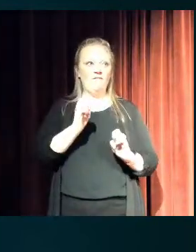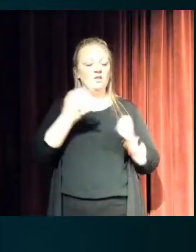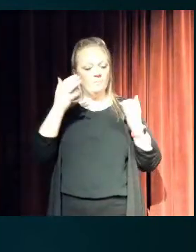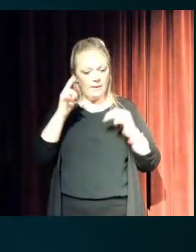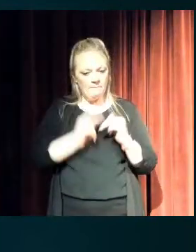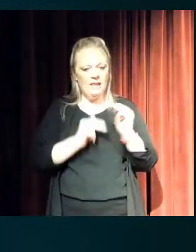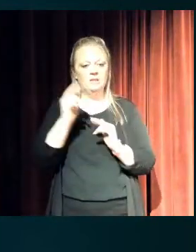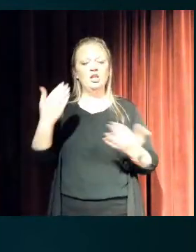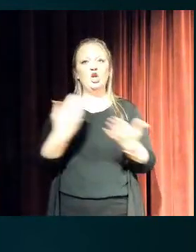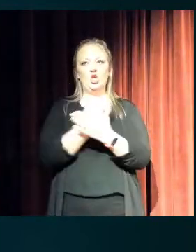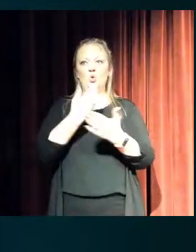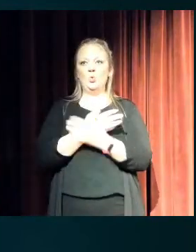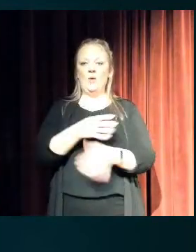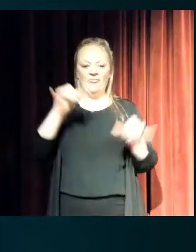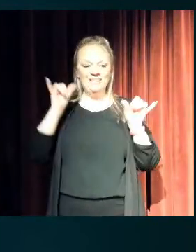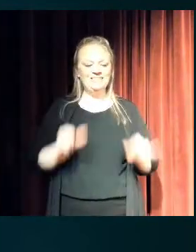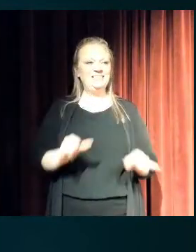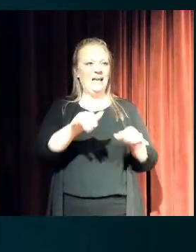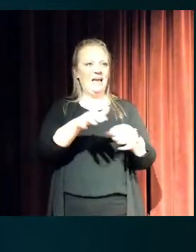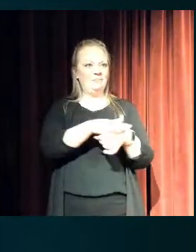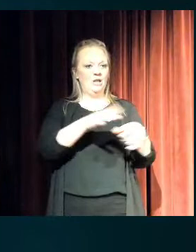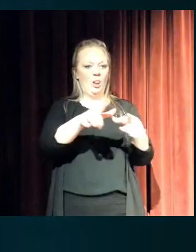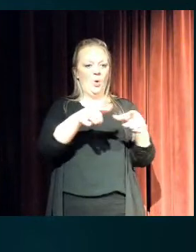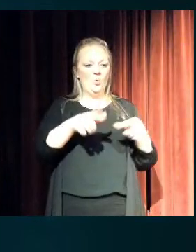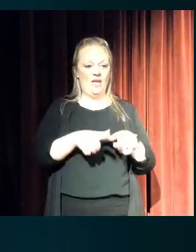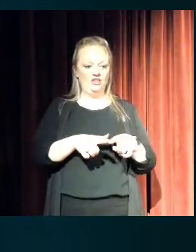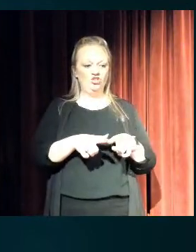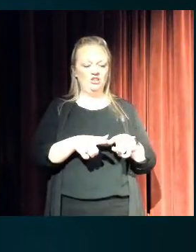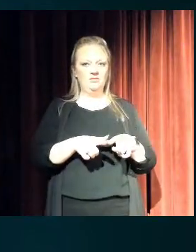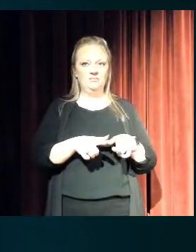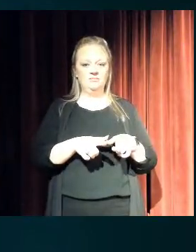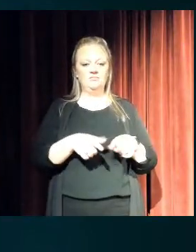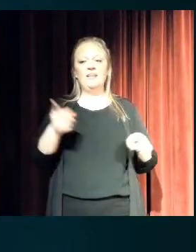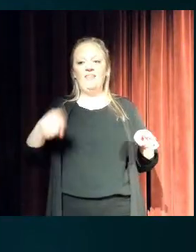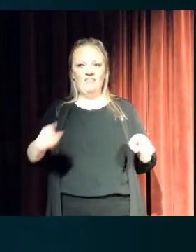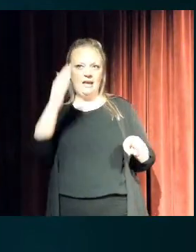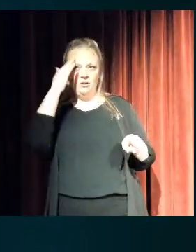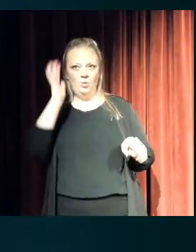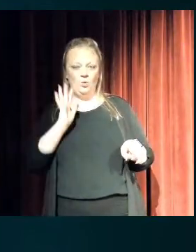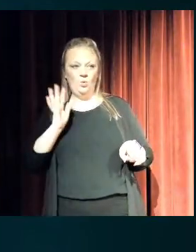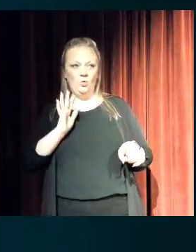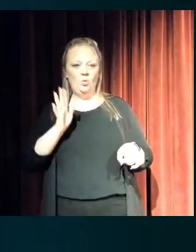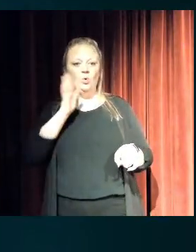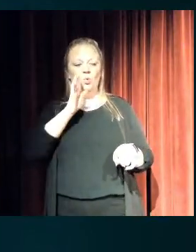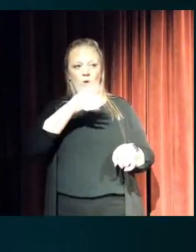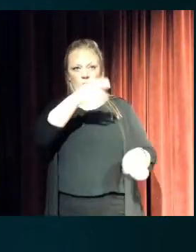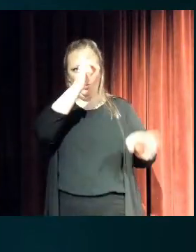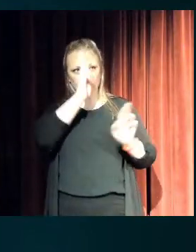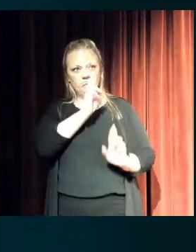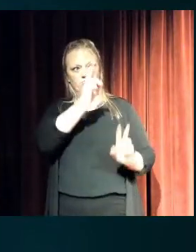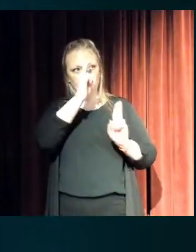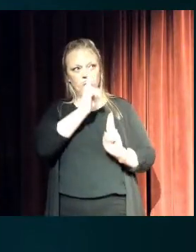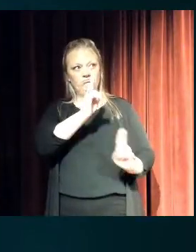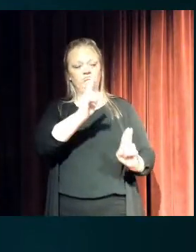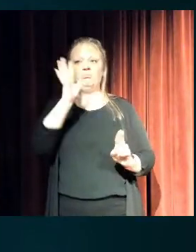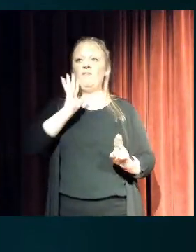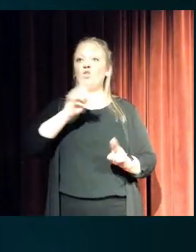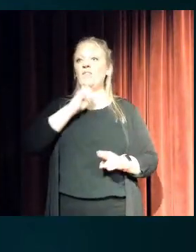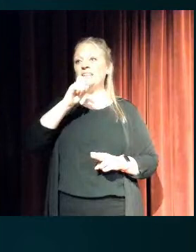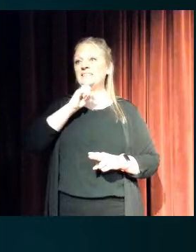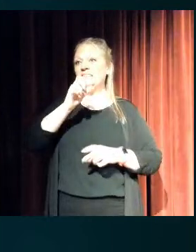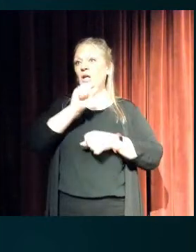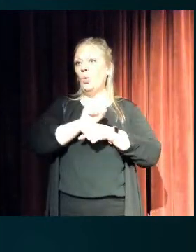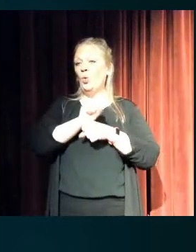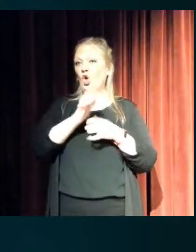building anew at the location of the sites that they once knew. We will pay tribute to those that were steel